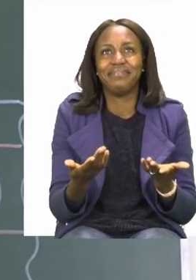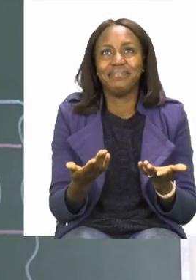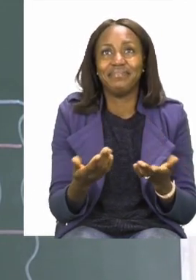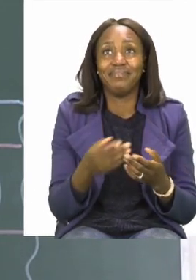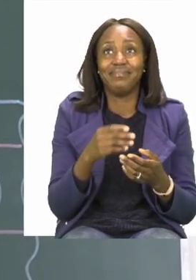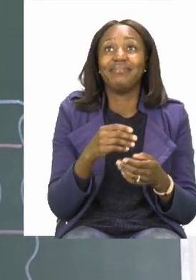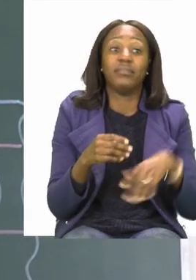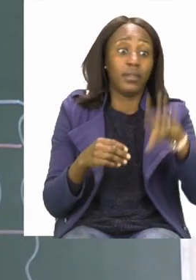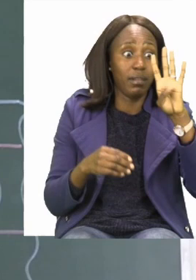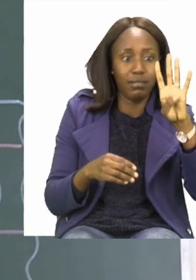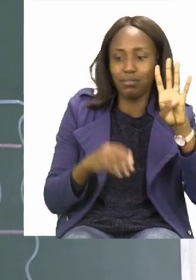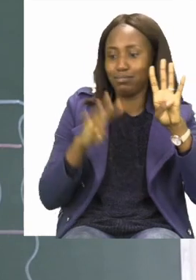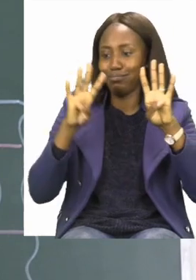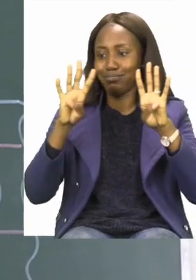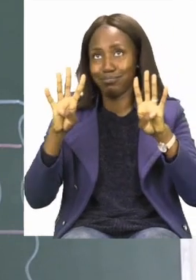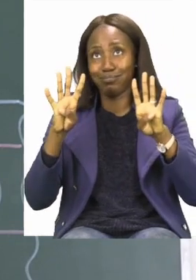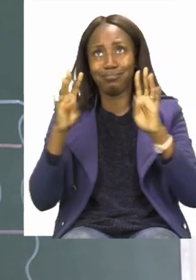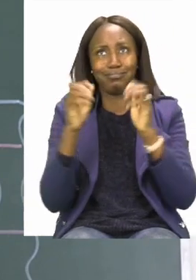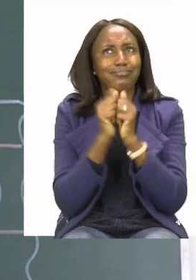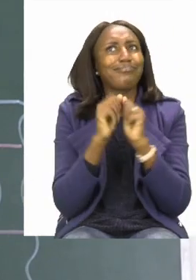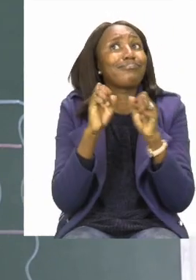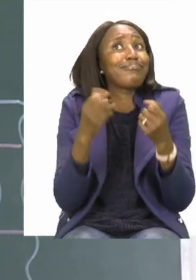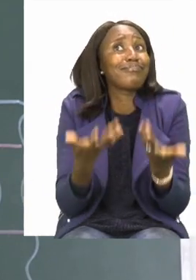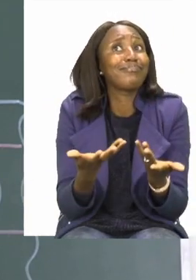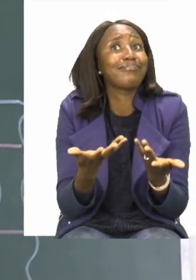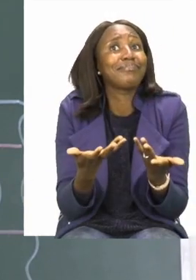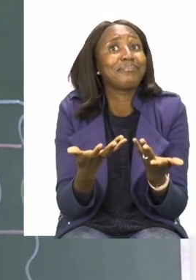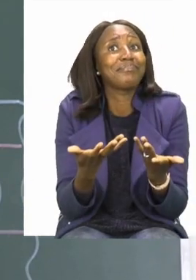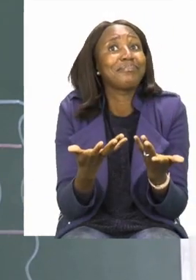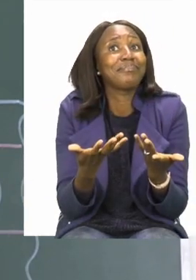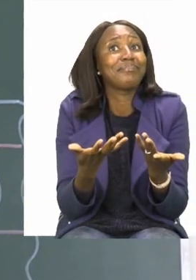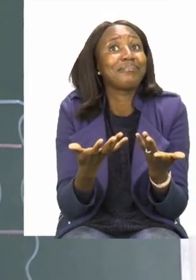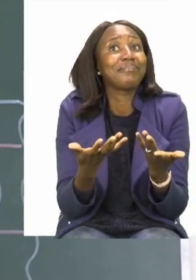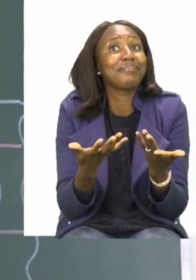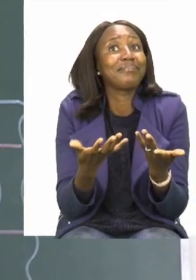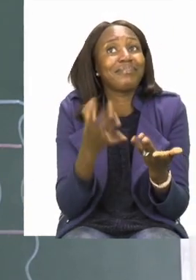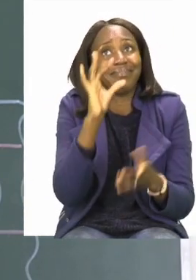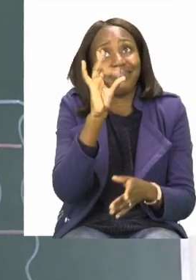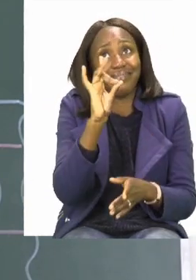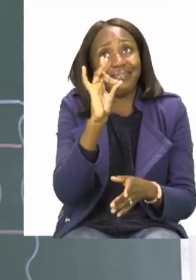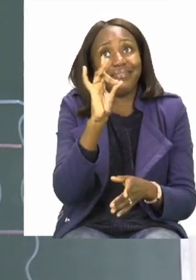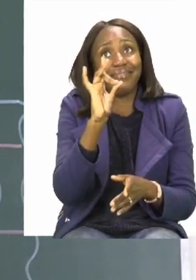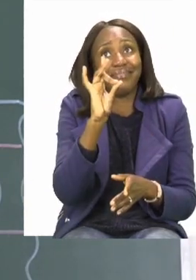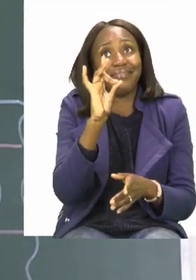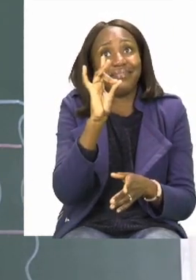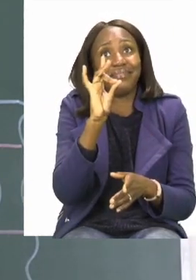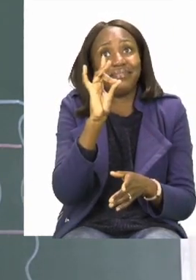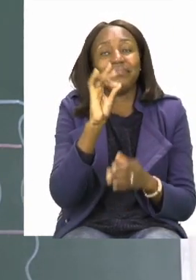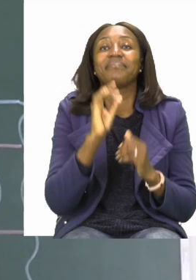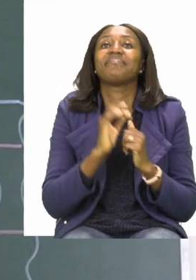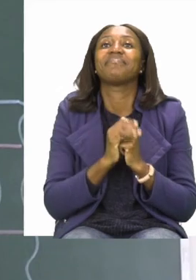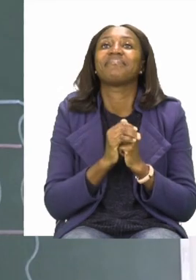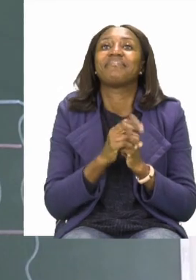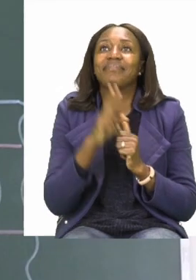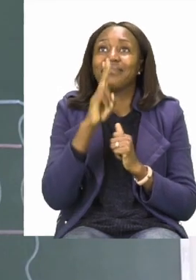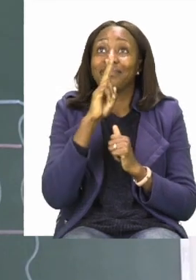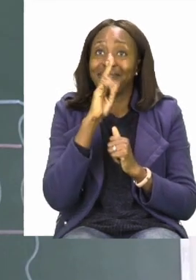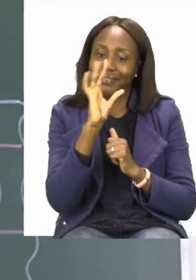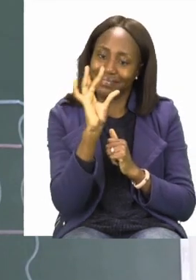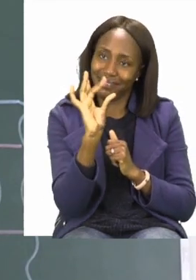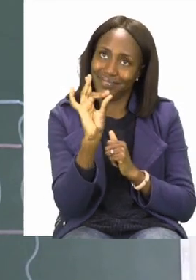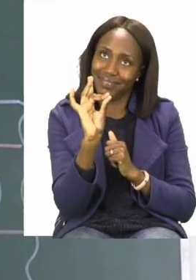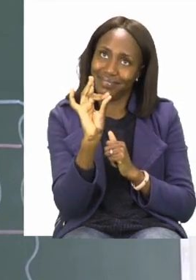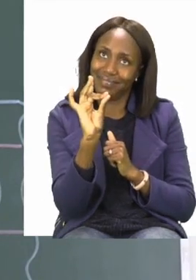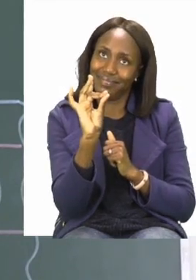plus 4 more, boys and girls, will give us 8. So our answer when